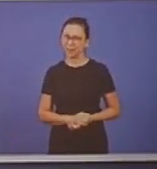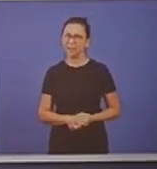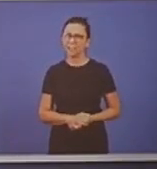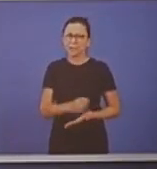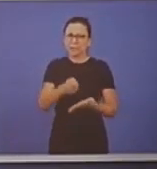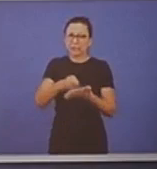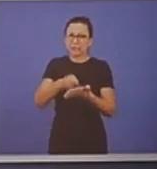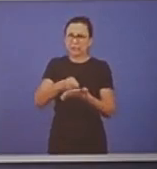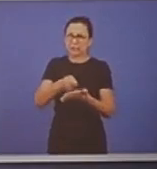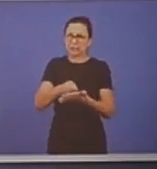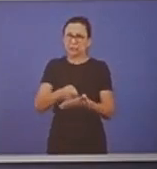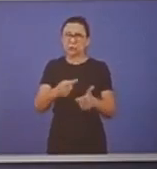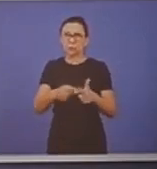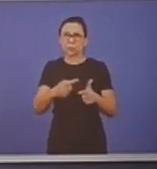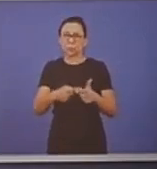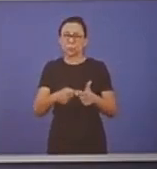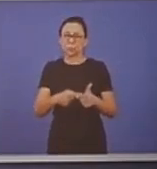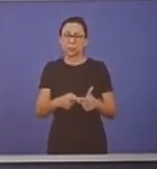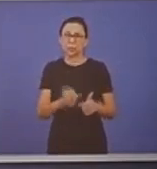The dinner is ready.